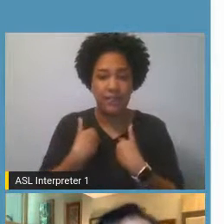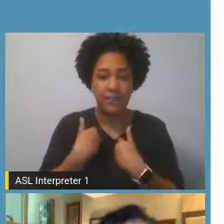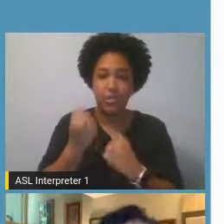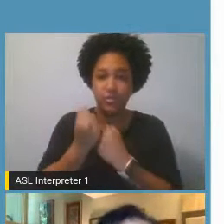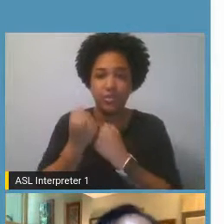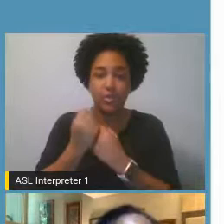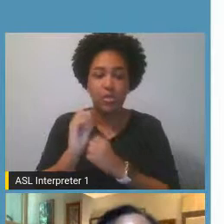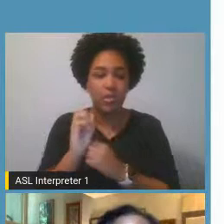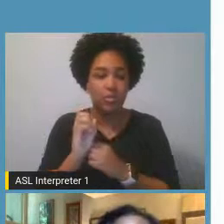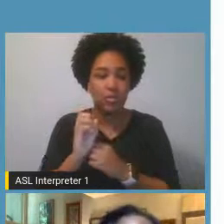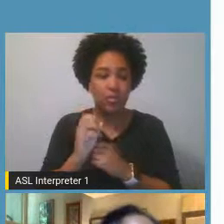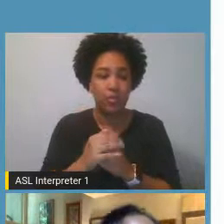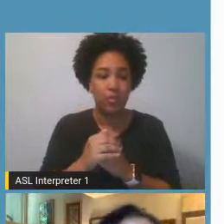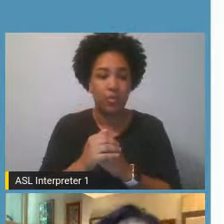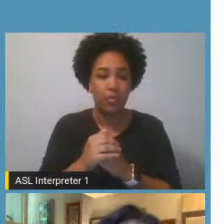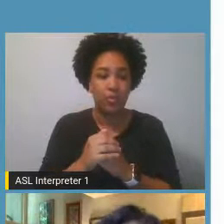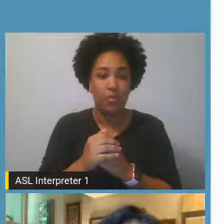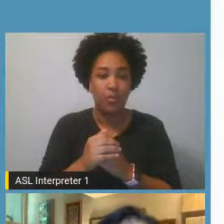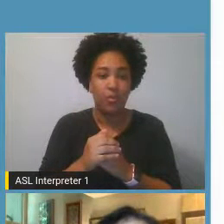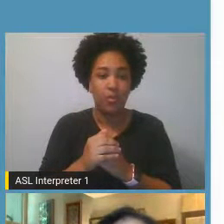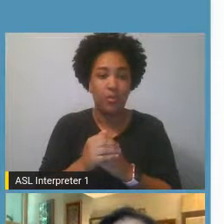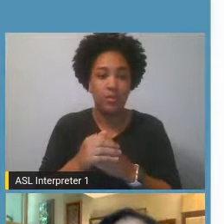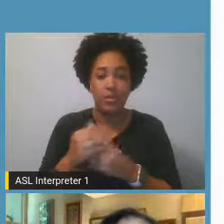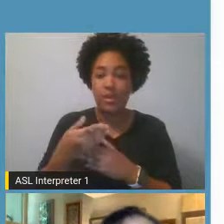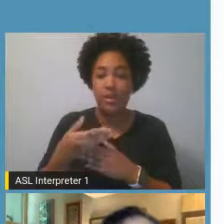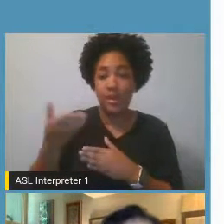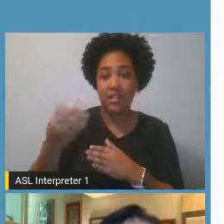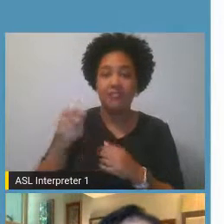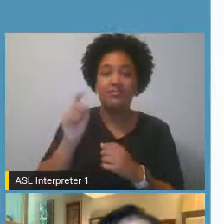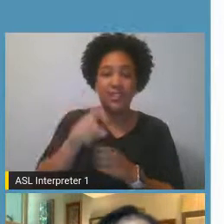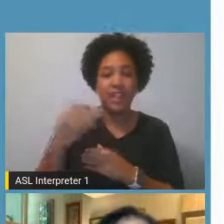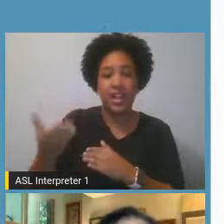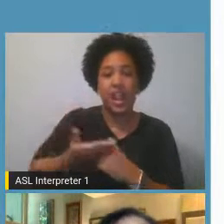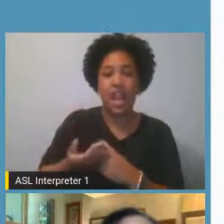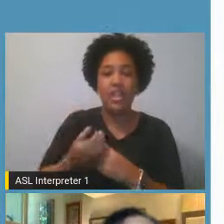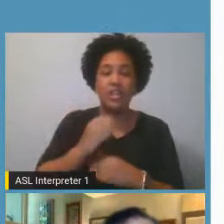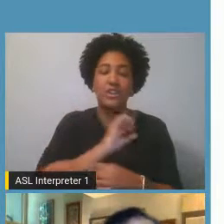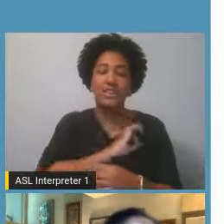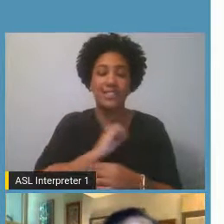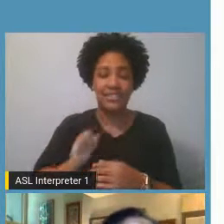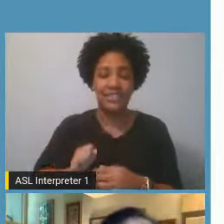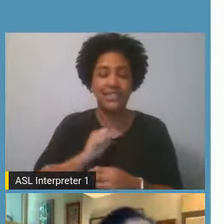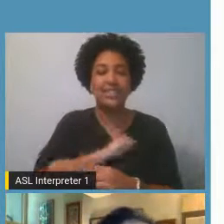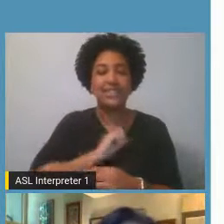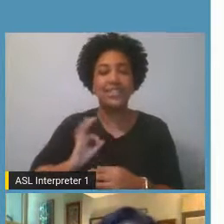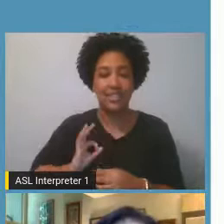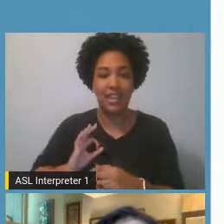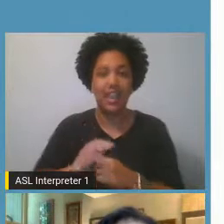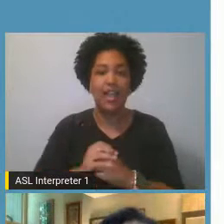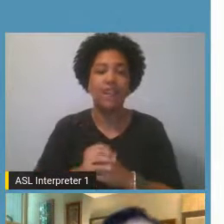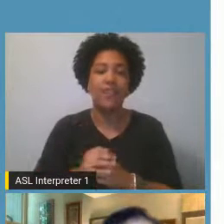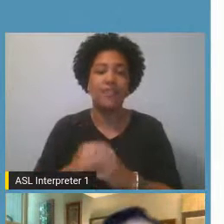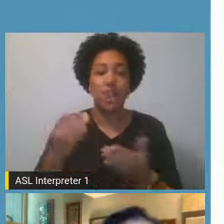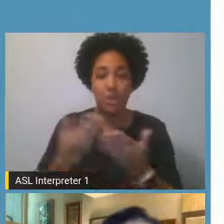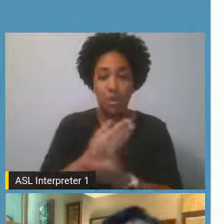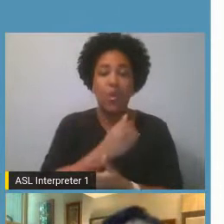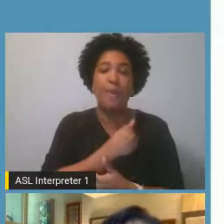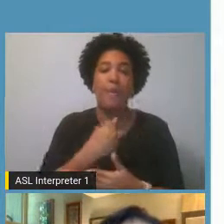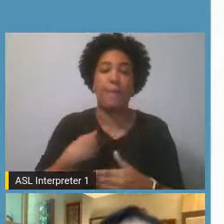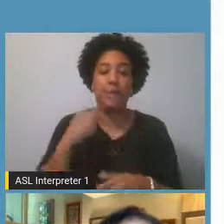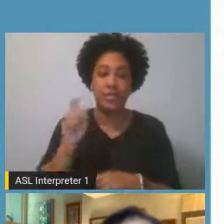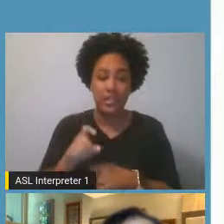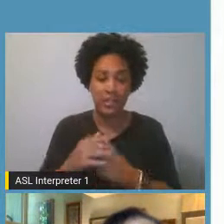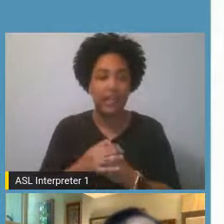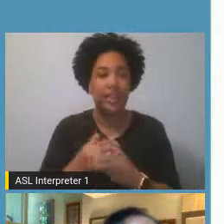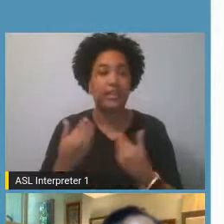hire staff, to process collections, to preserve collections so that they be sustained and available for